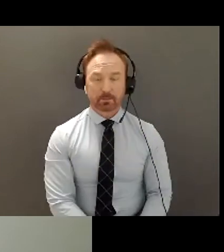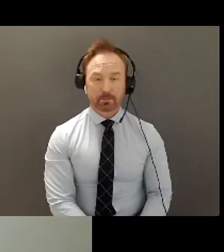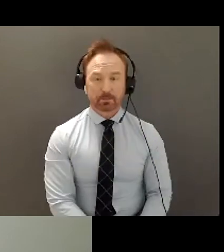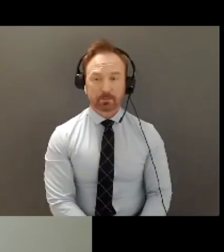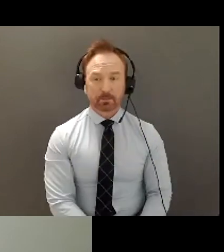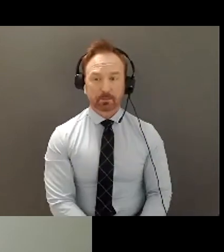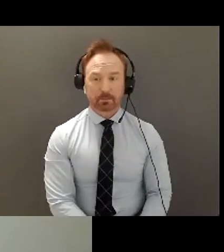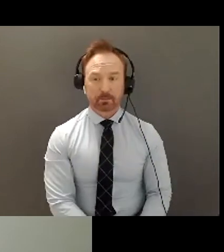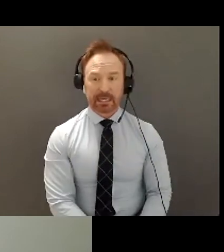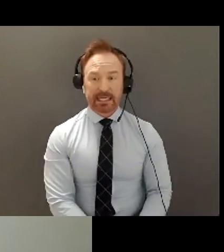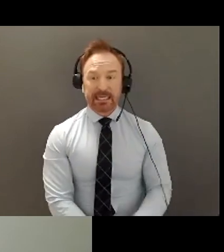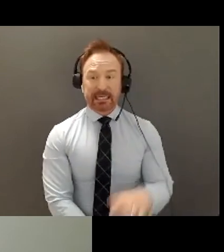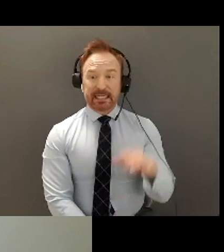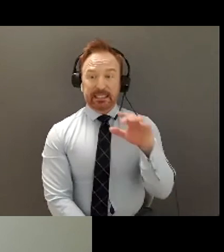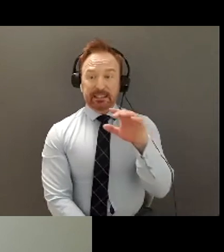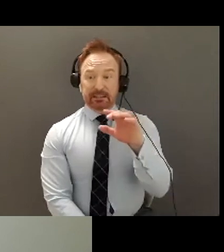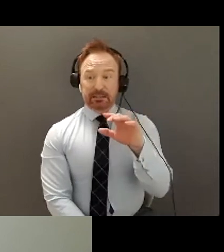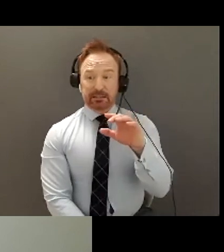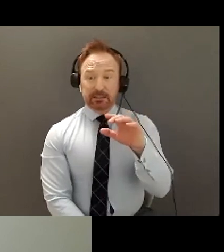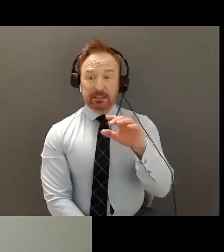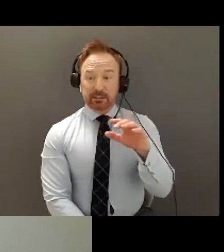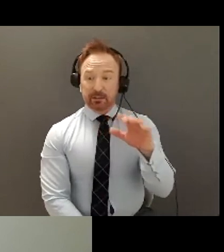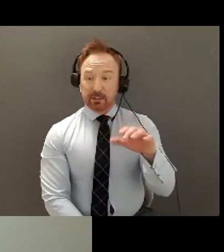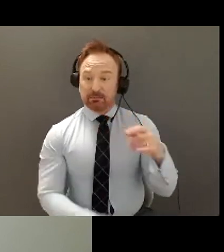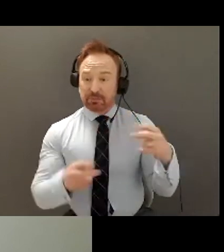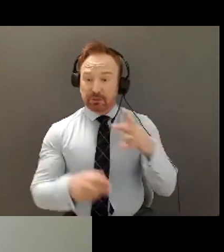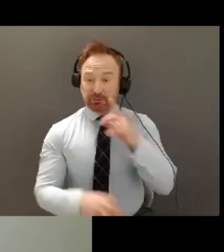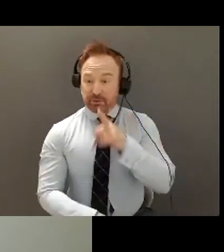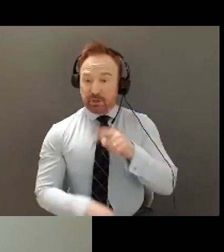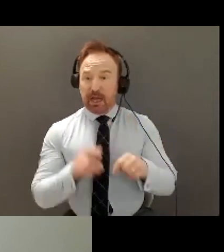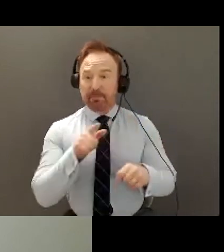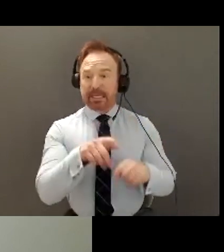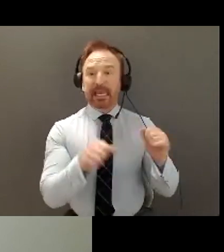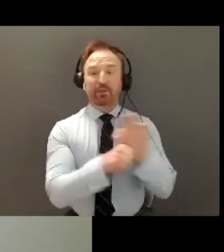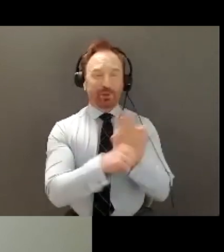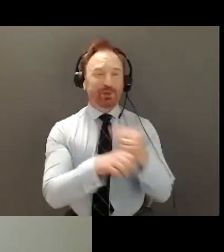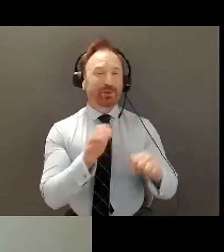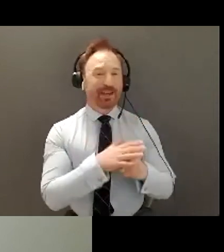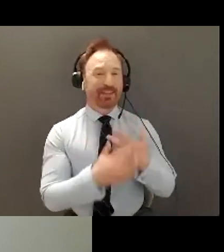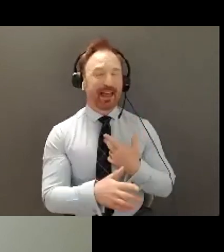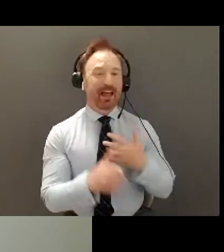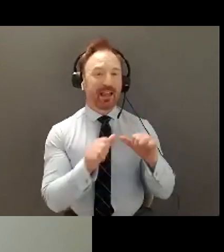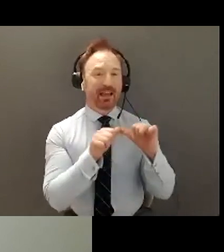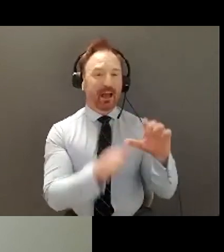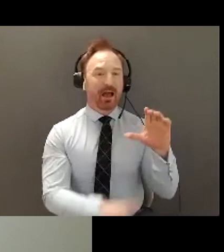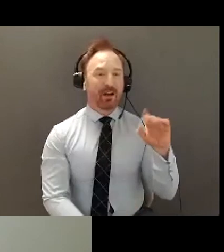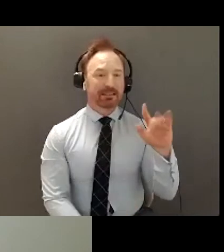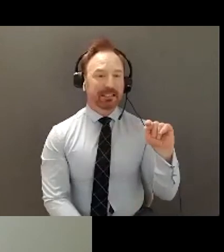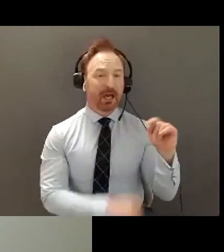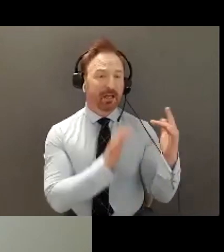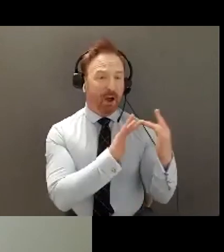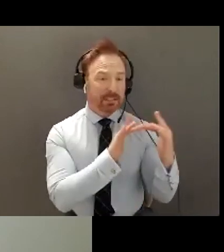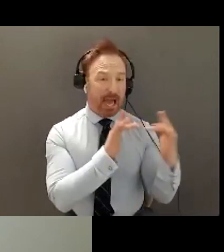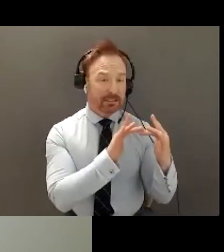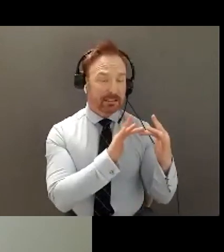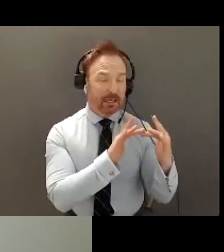Closed captioning, look, sure, I can show that. Oh, and yes, Carol, it can be used with Constant Contact. Again, though, I think when you invest with